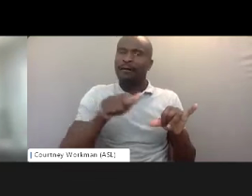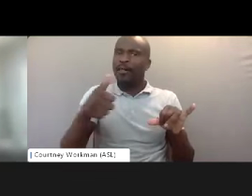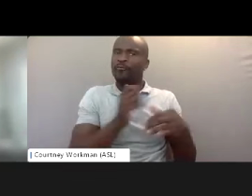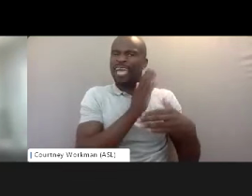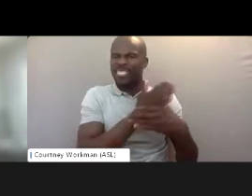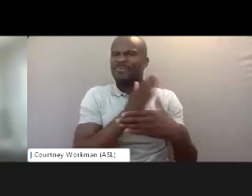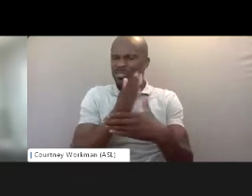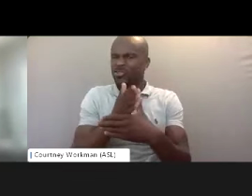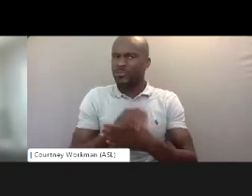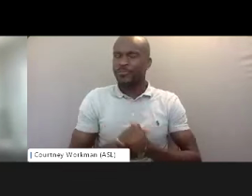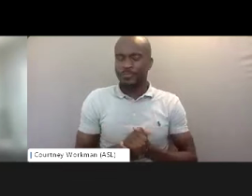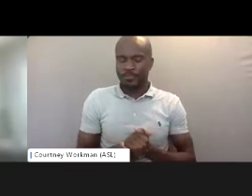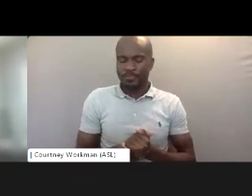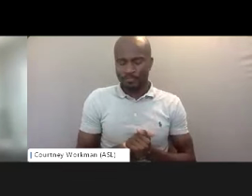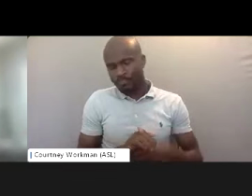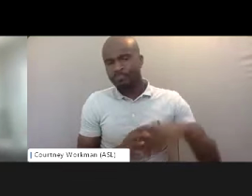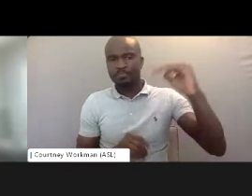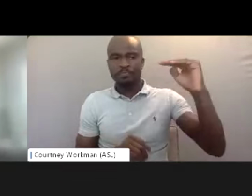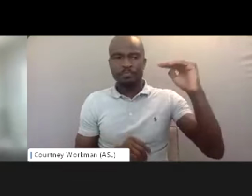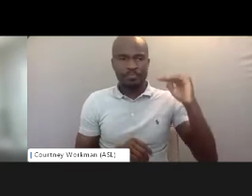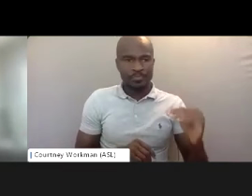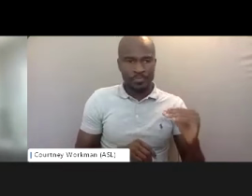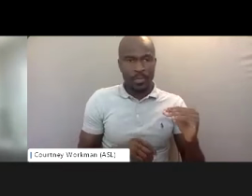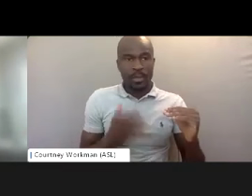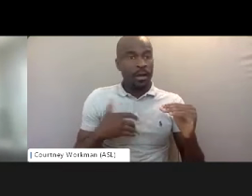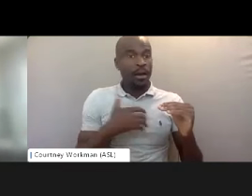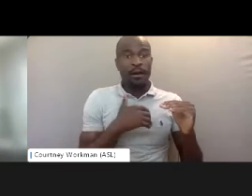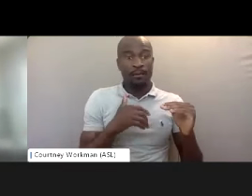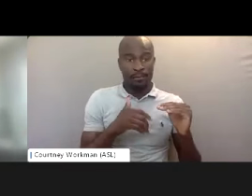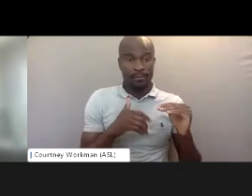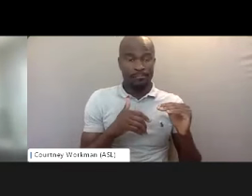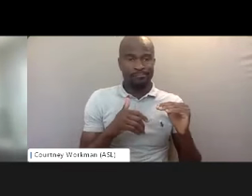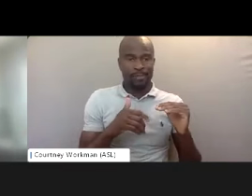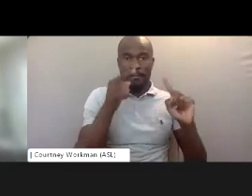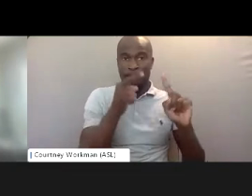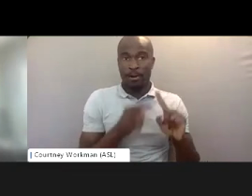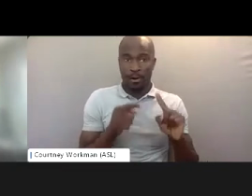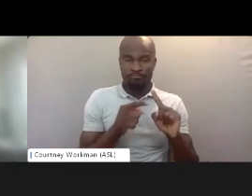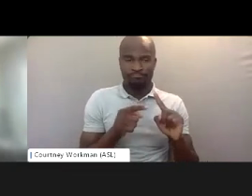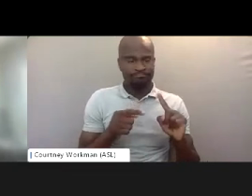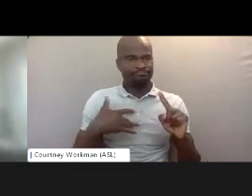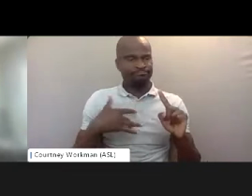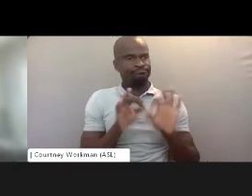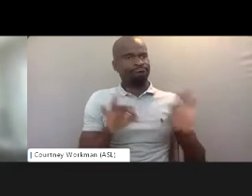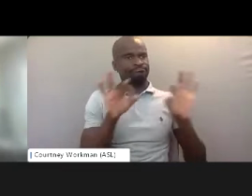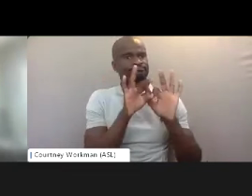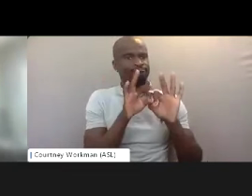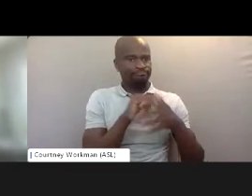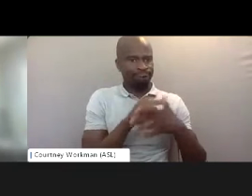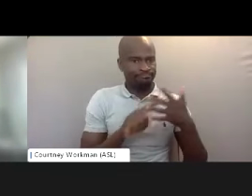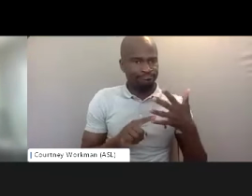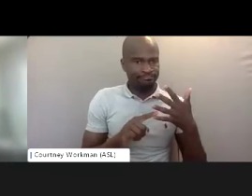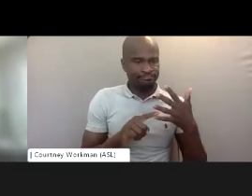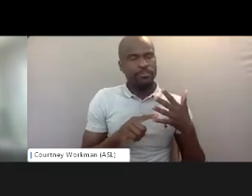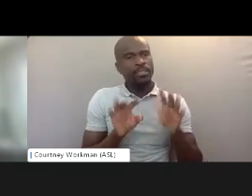really these take-home points from our research show the importance of really broadening out and also knowing that one size may not